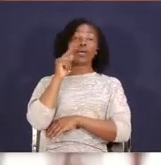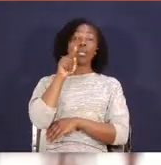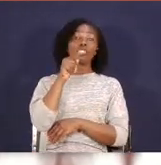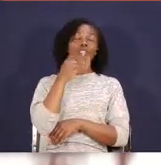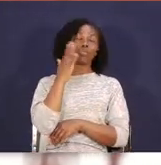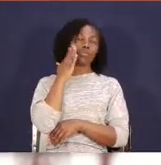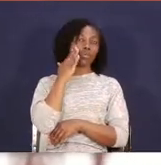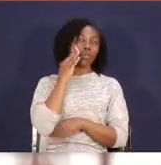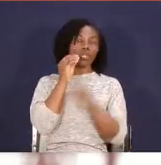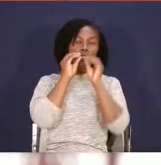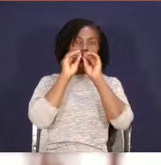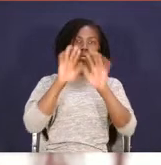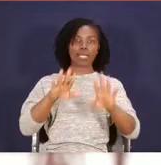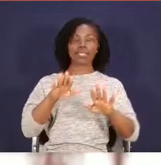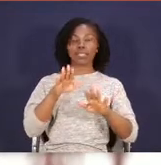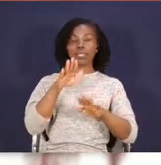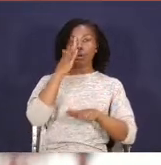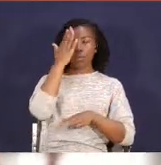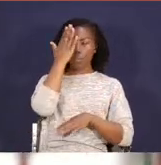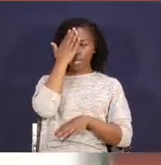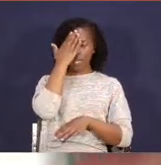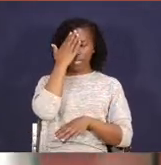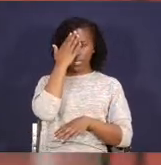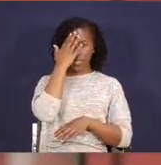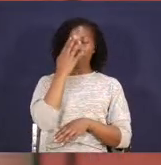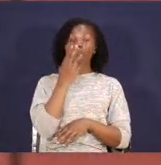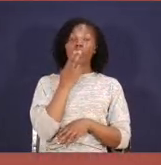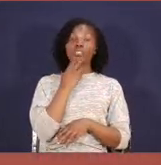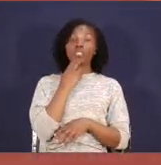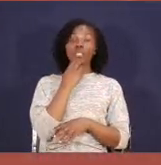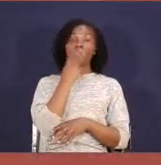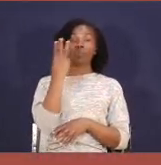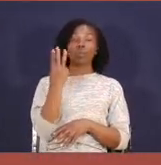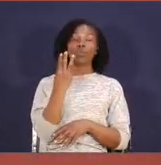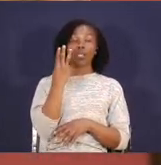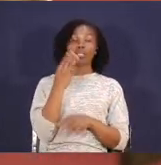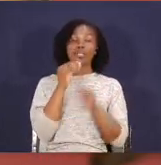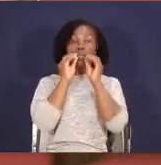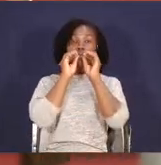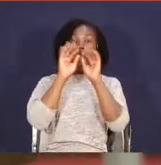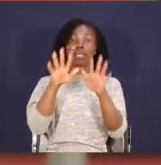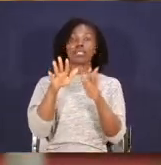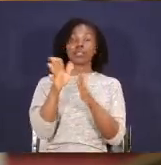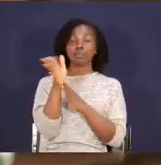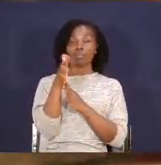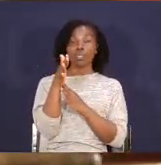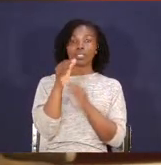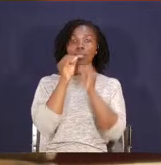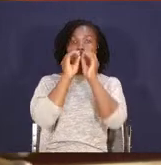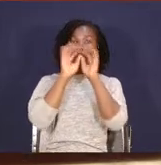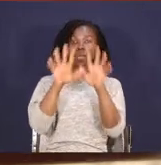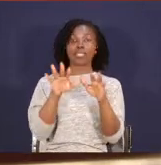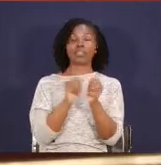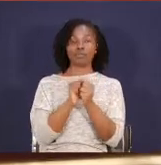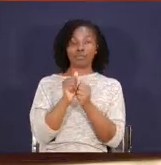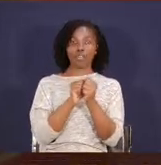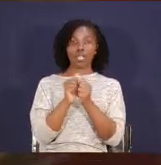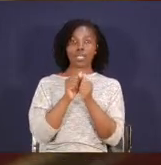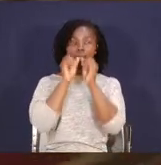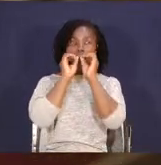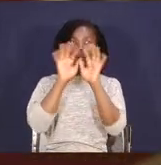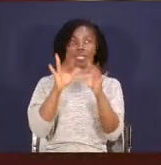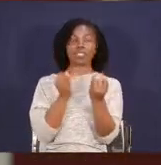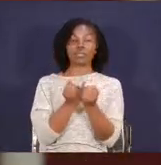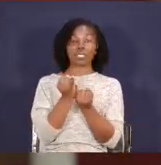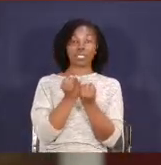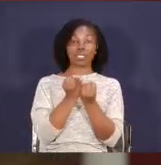on Monday, blessed on Tuesday, blessed on Wednesday, blessed on Thursday, blessed on Friday, blessed on